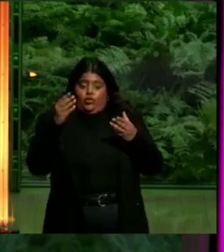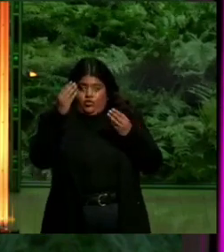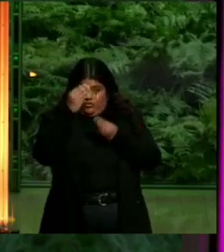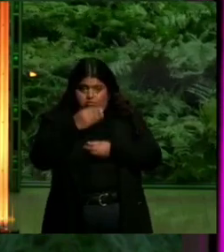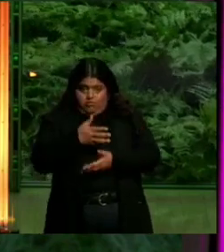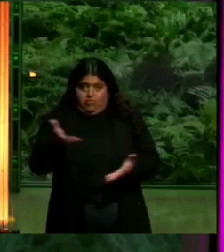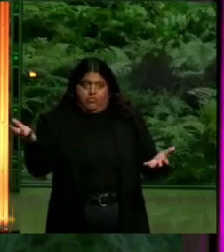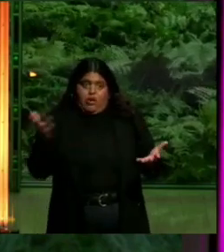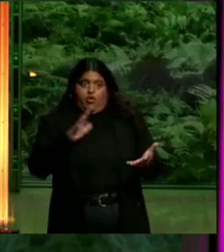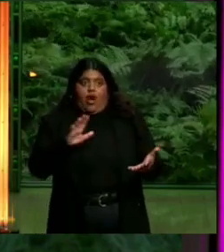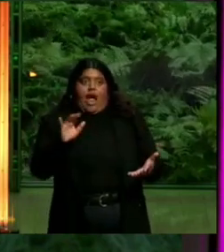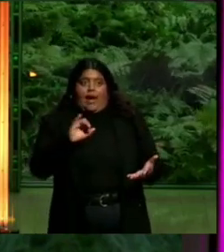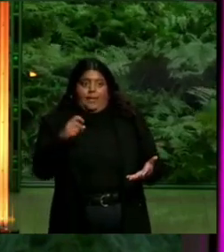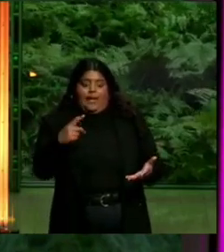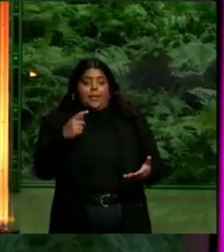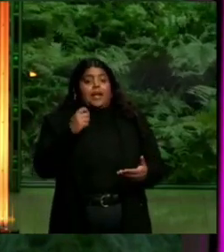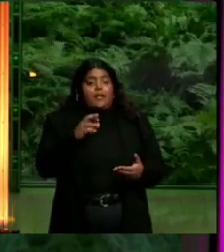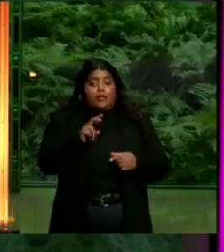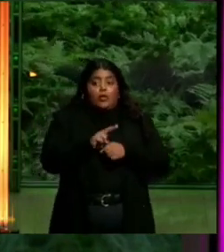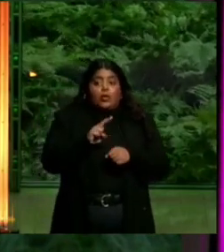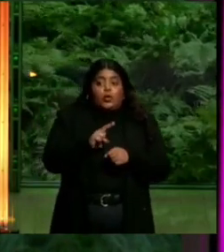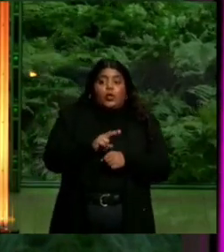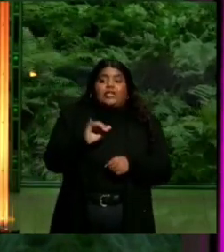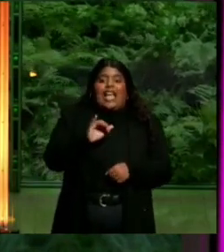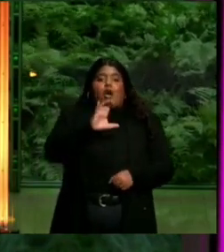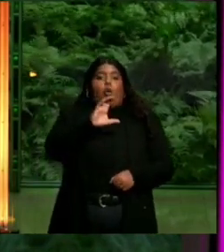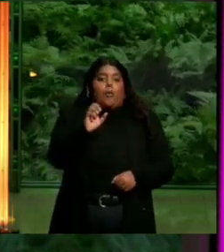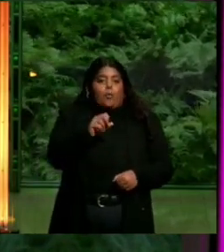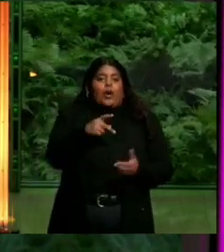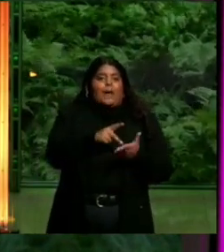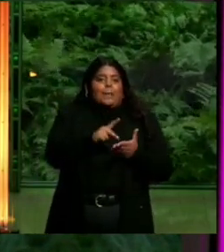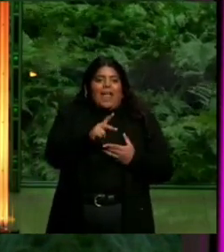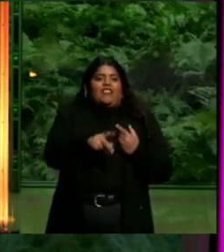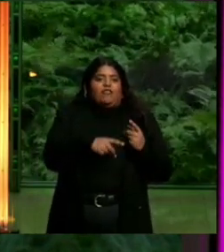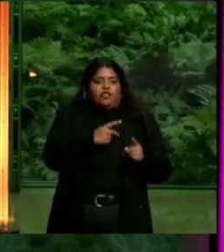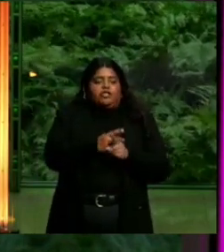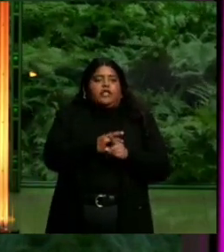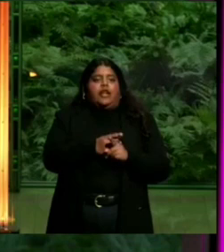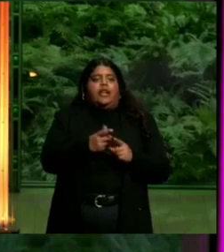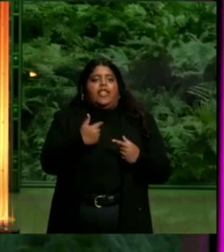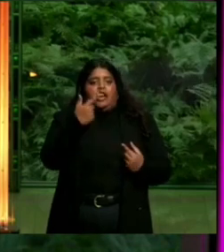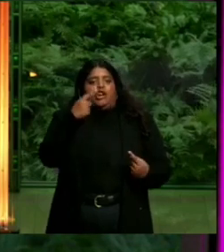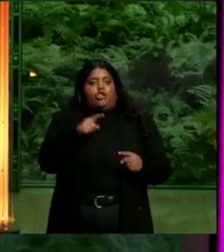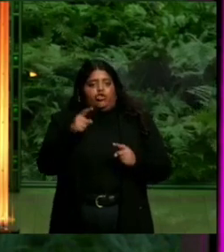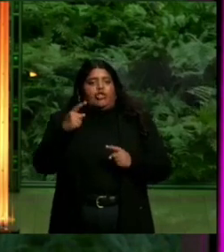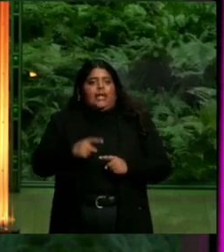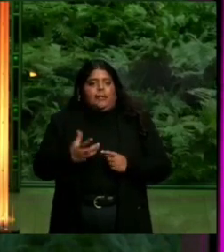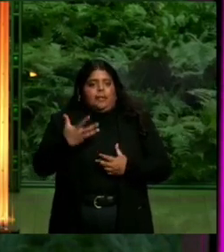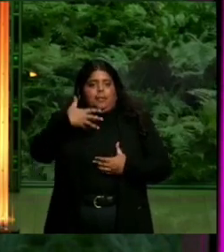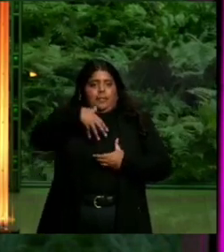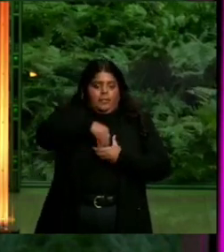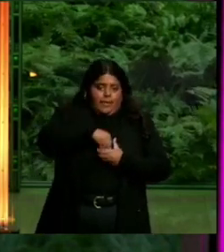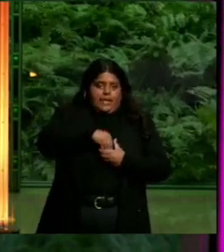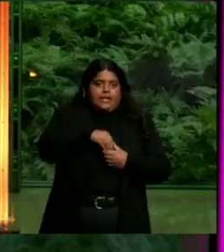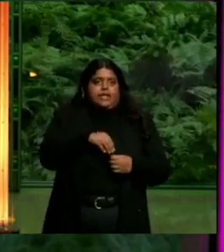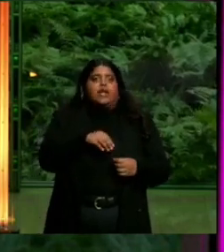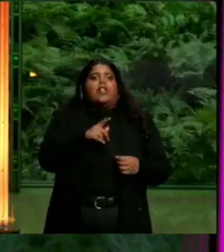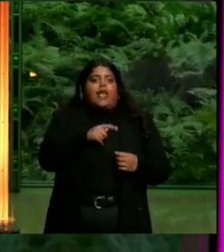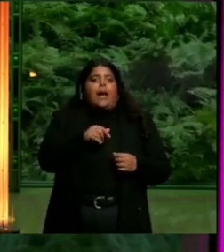use some of the paid versions, and especially the corporate paid versions, there are agreements in there that protect your